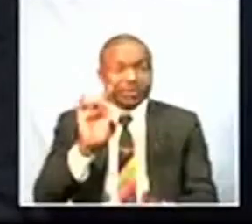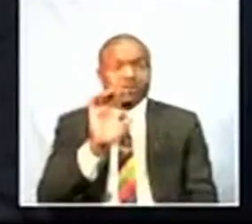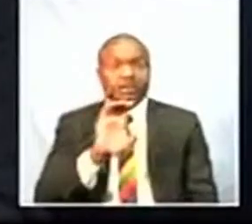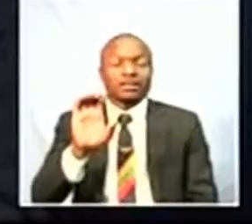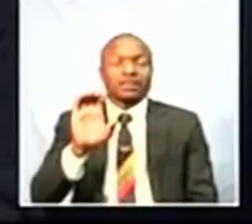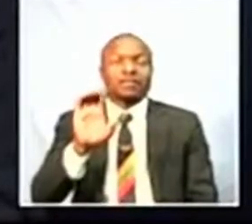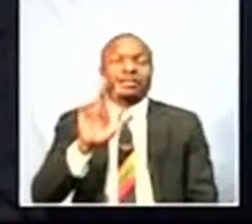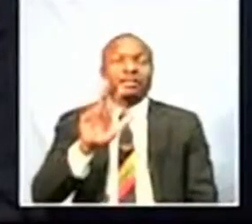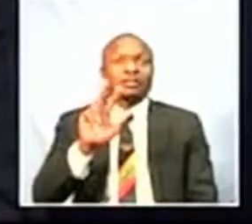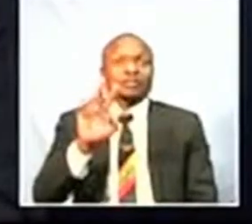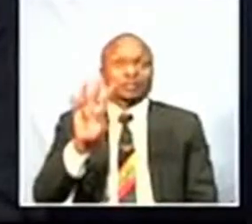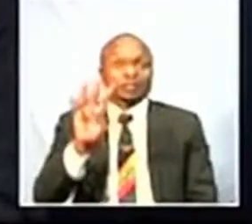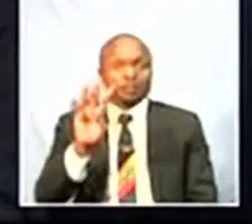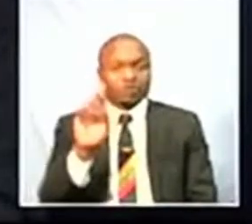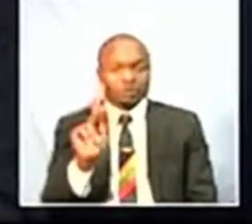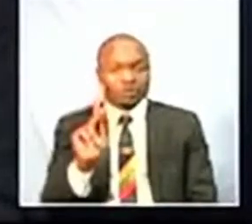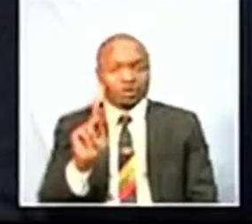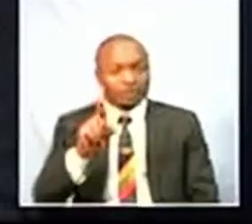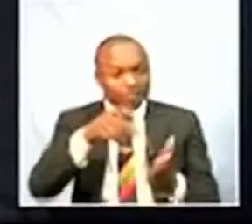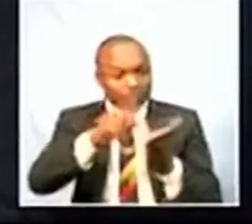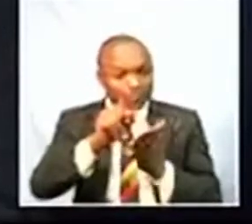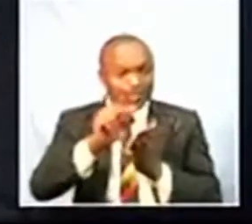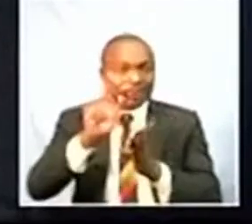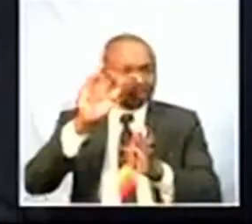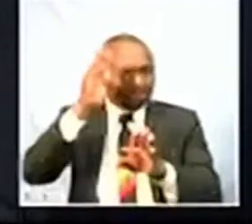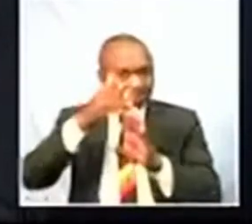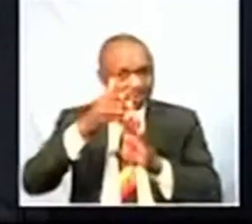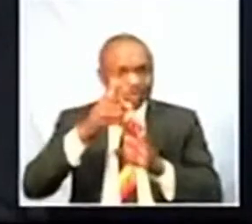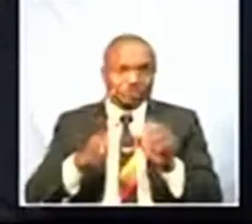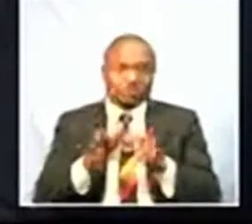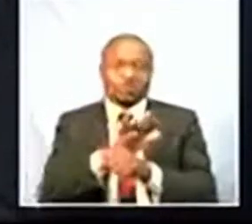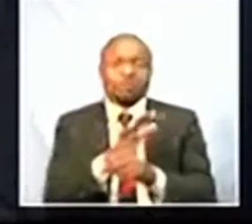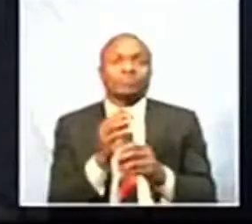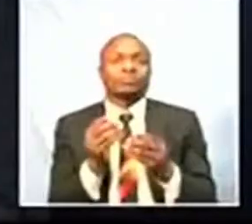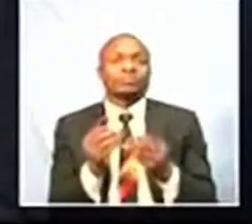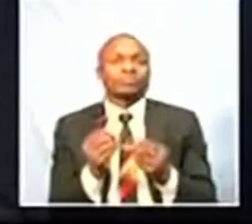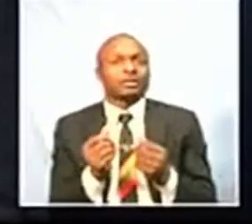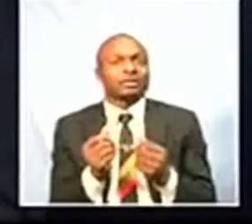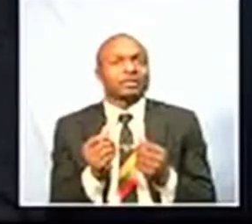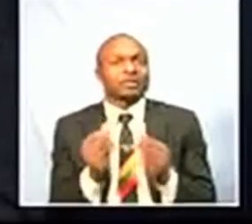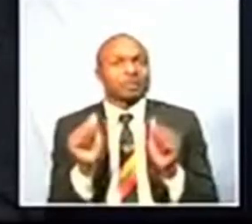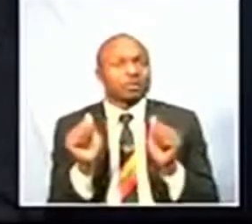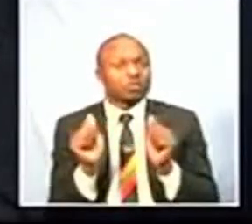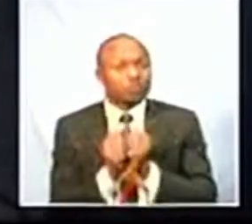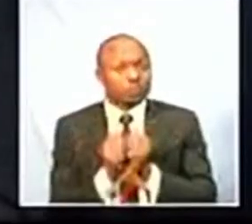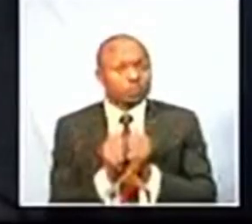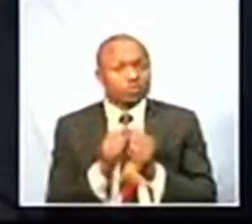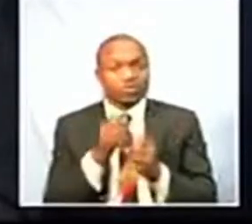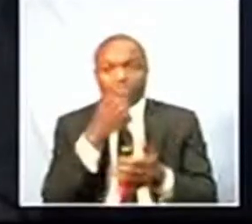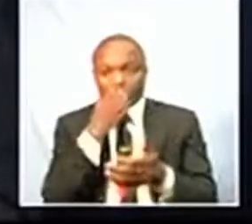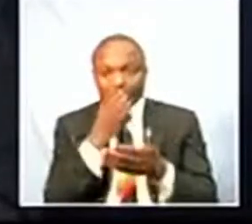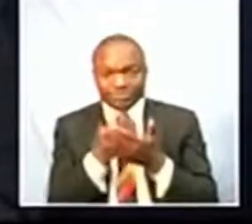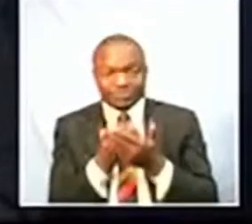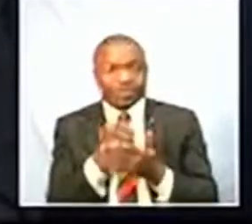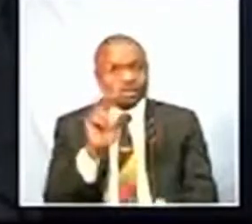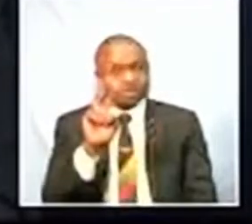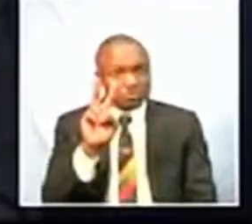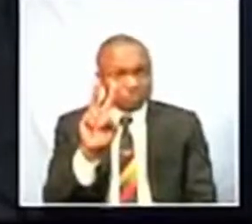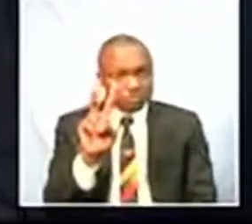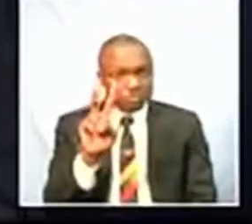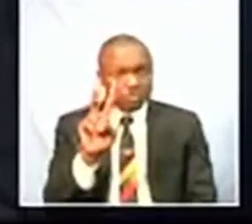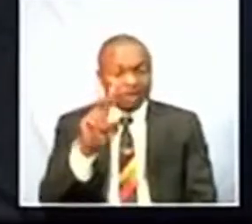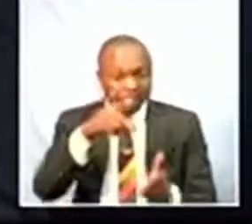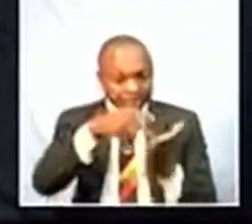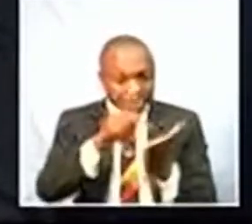1,105,834 kwacha, he was paid to the exact amount, with the evidence of 2